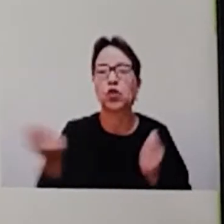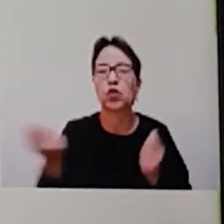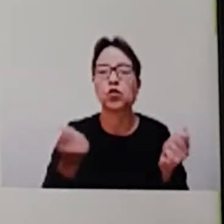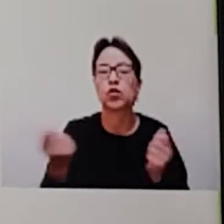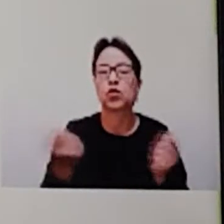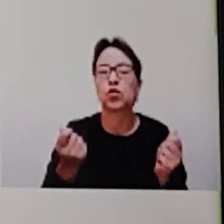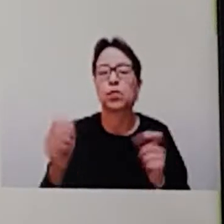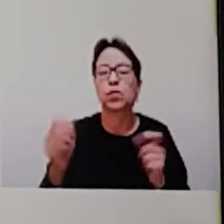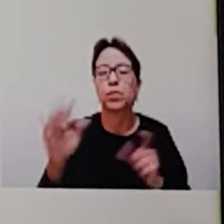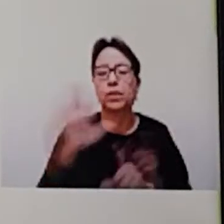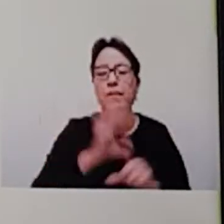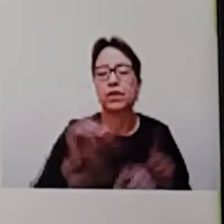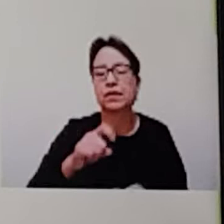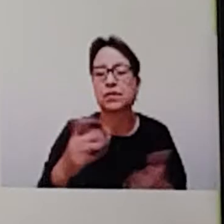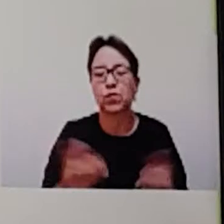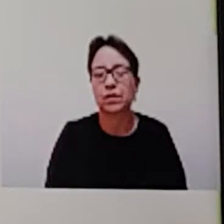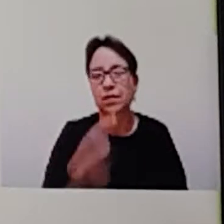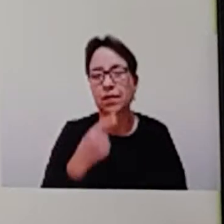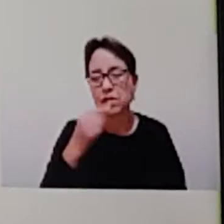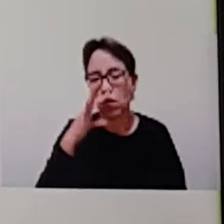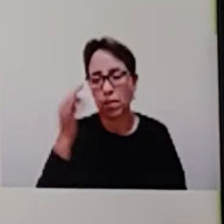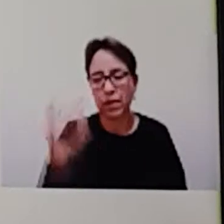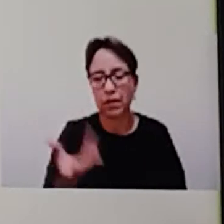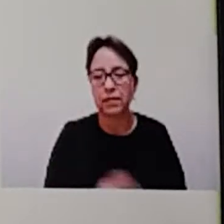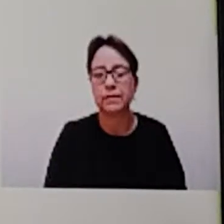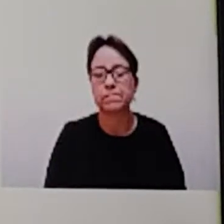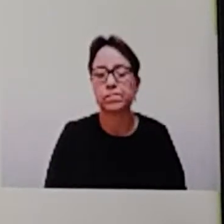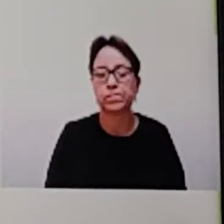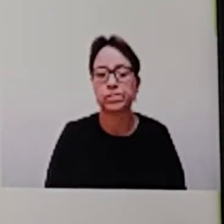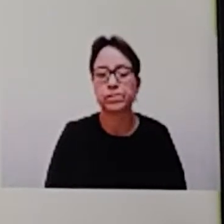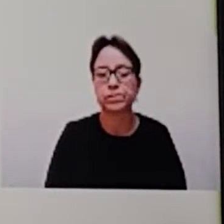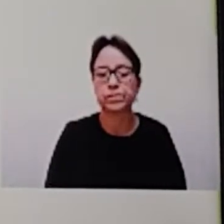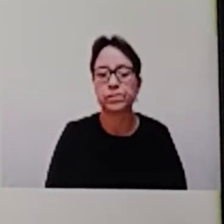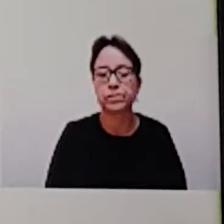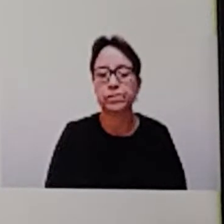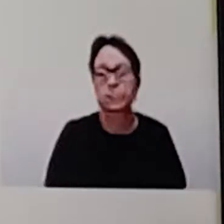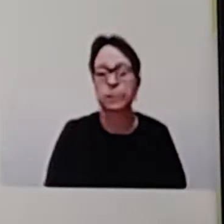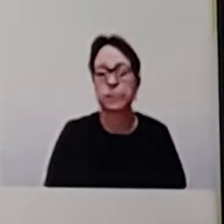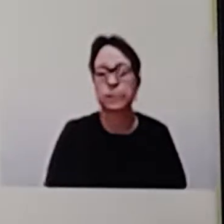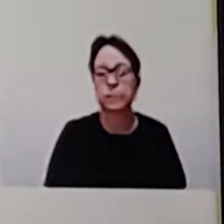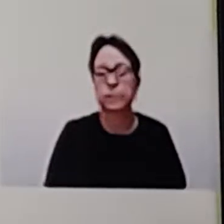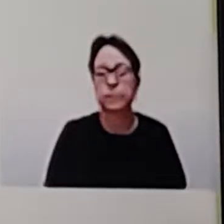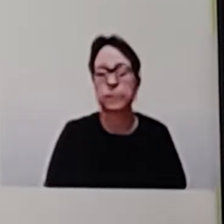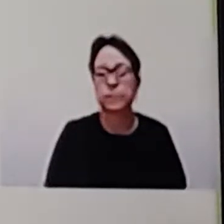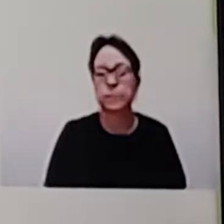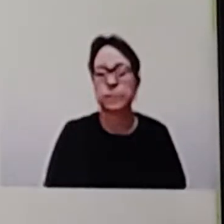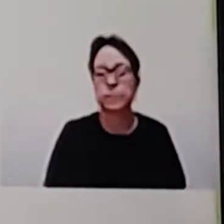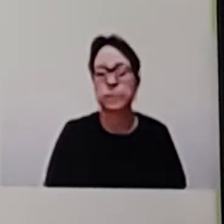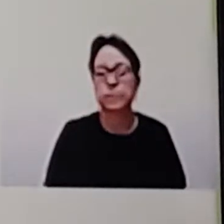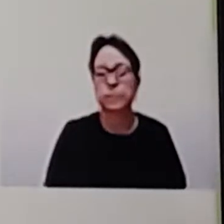Yeah, as you see in this video, this is to show why you need.